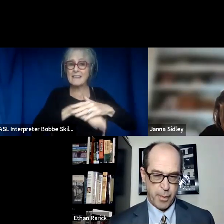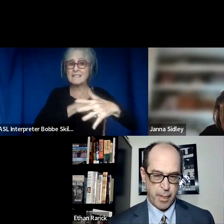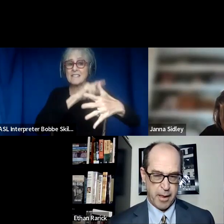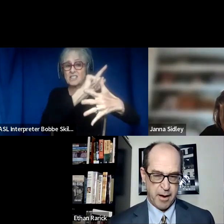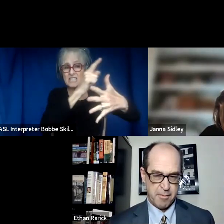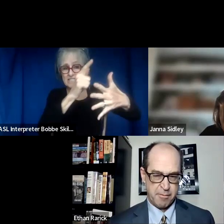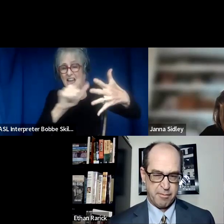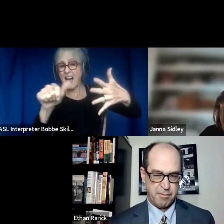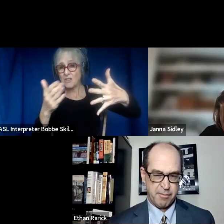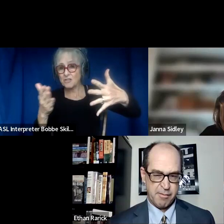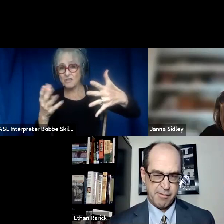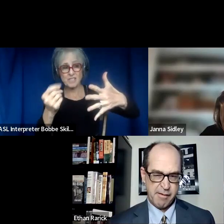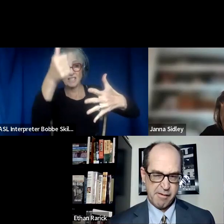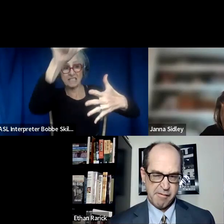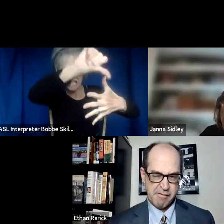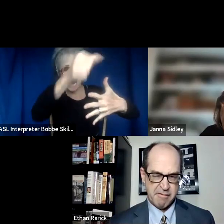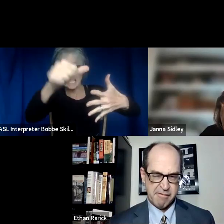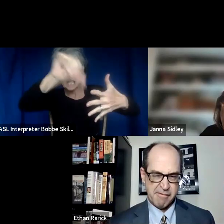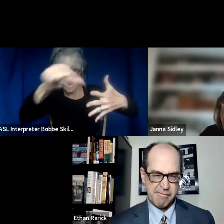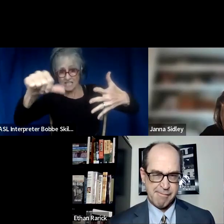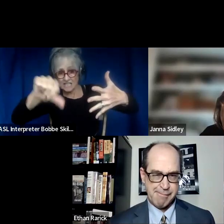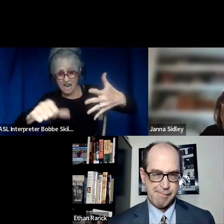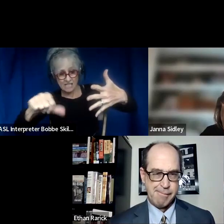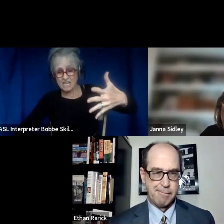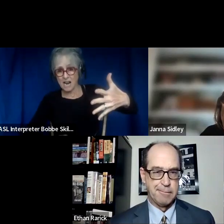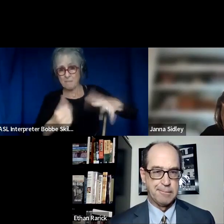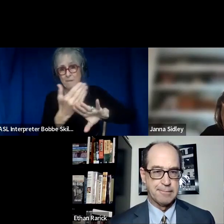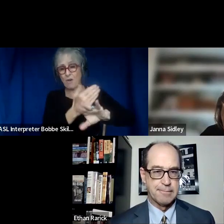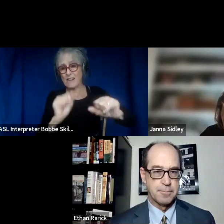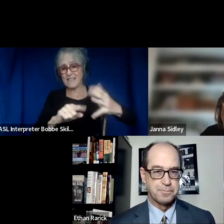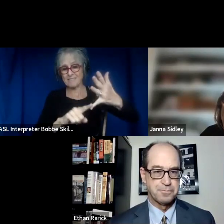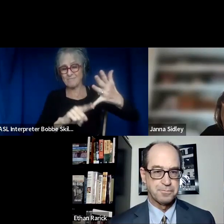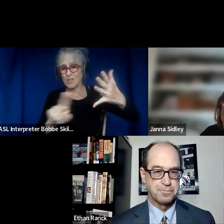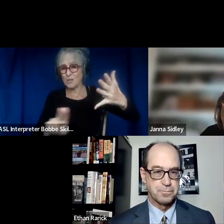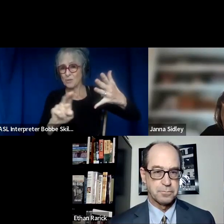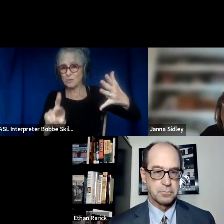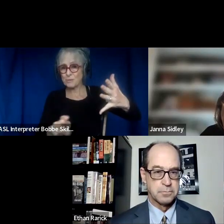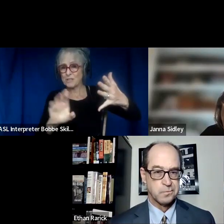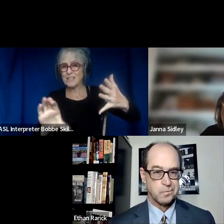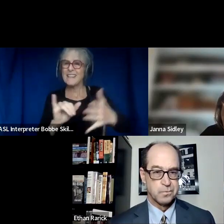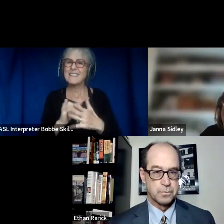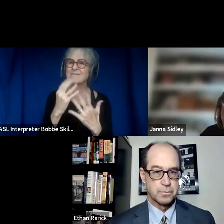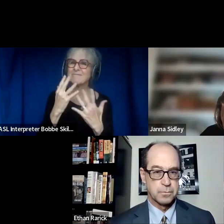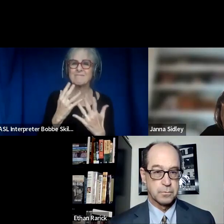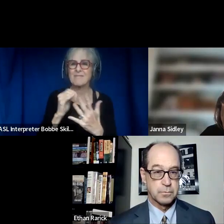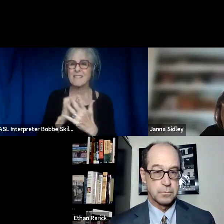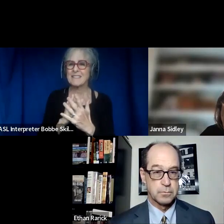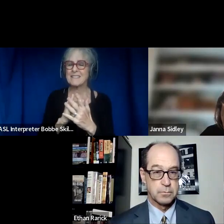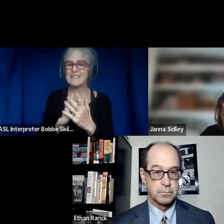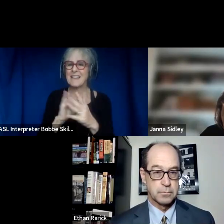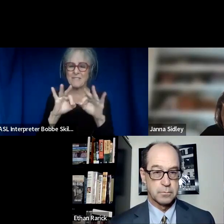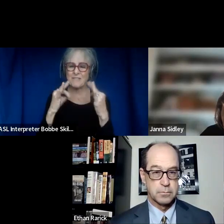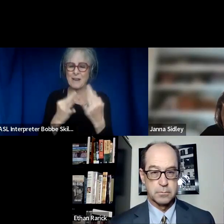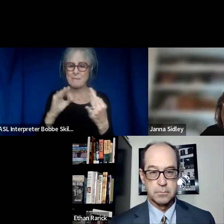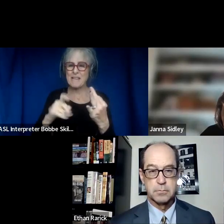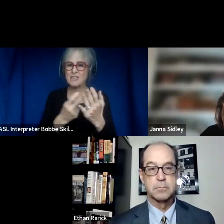it didn't work for us. So it's a bummer that families or clients have to fail